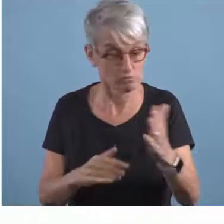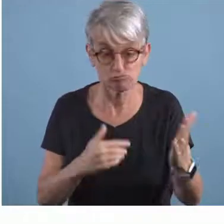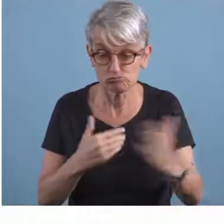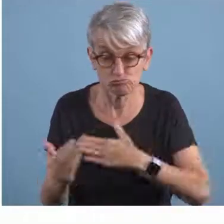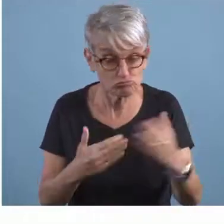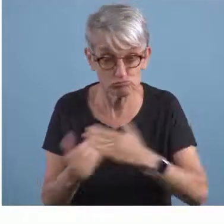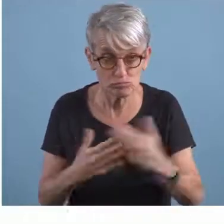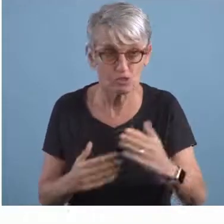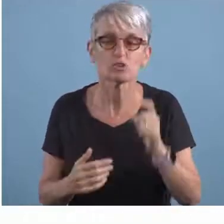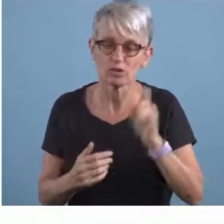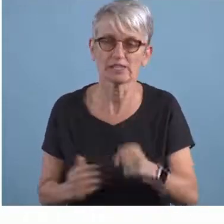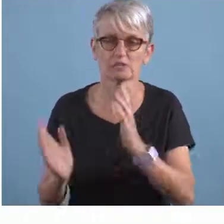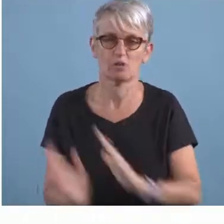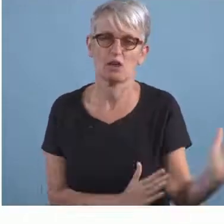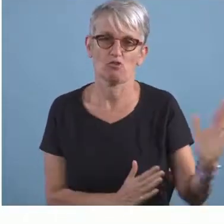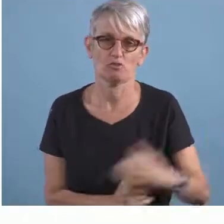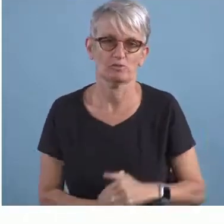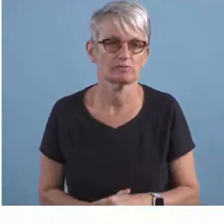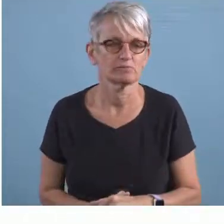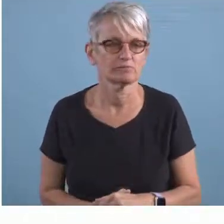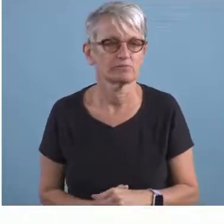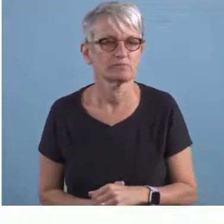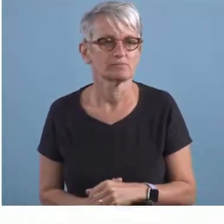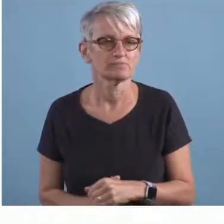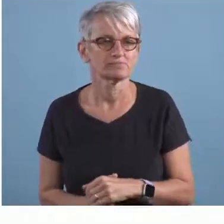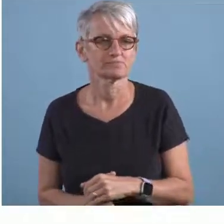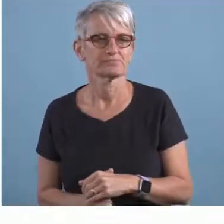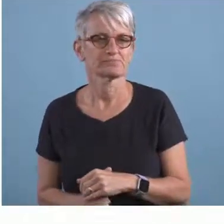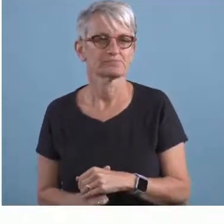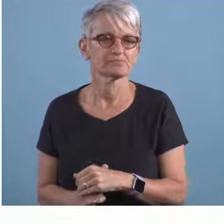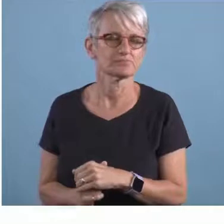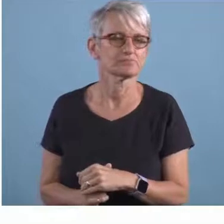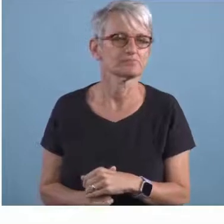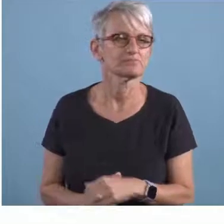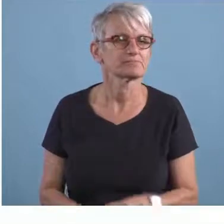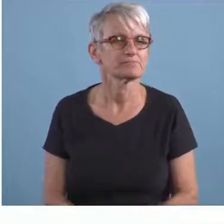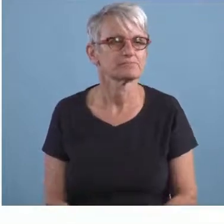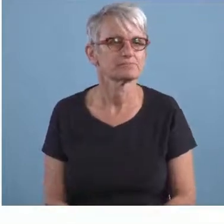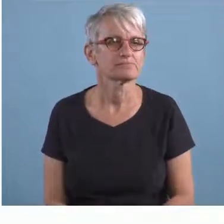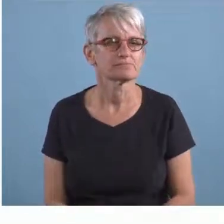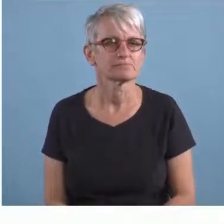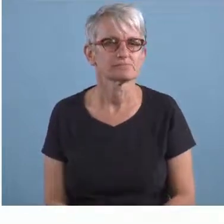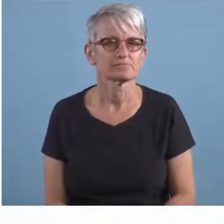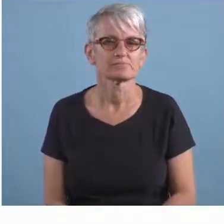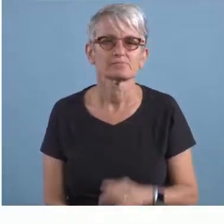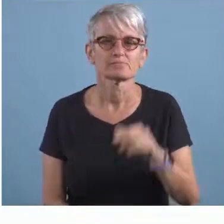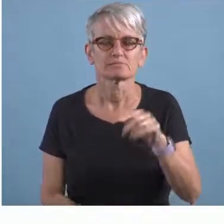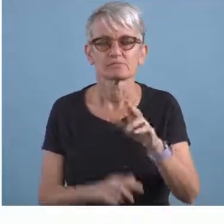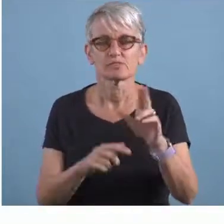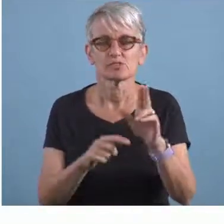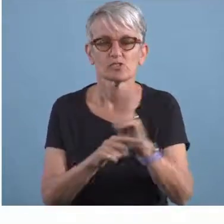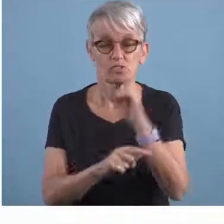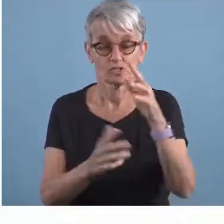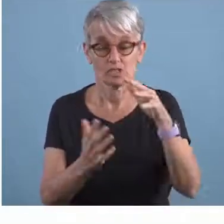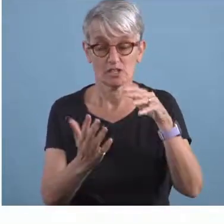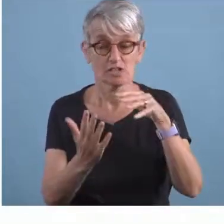let's prepare for this." And I'll tell you this about our study here at the University of Colorado that's funded by